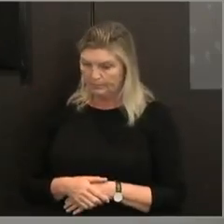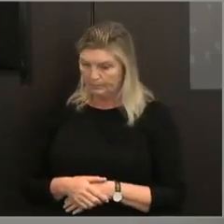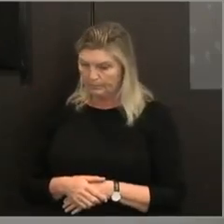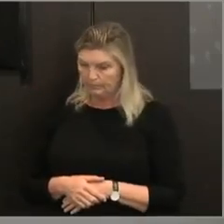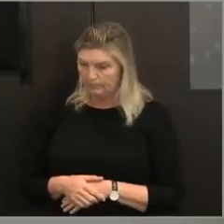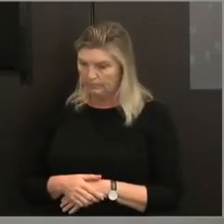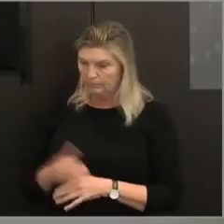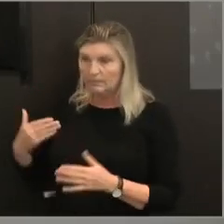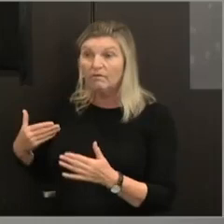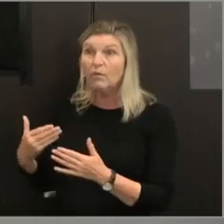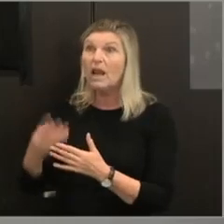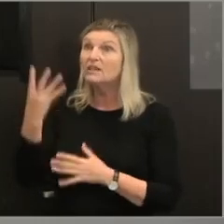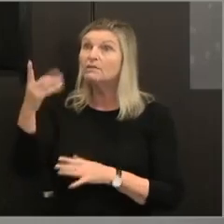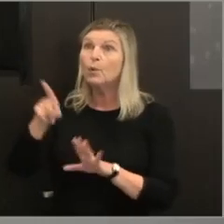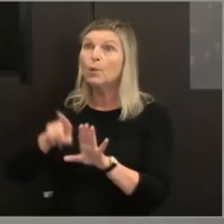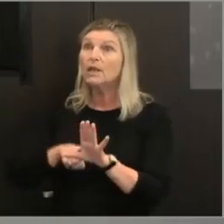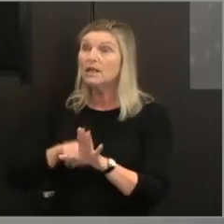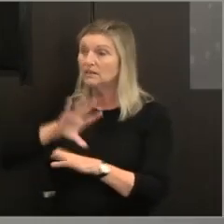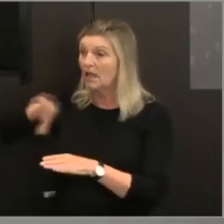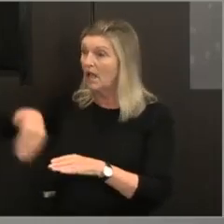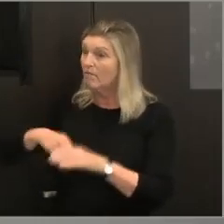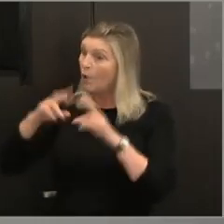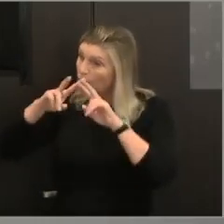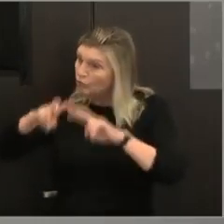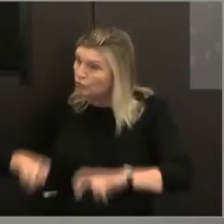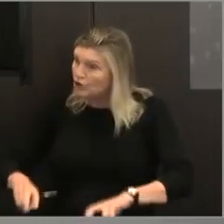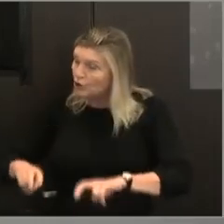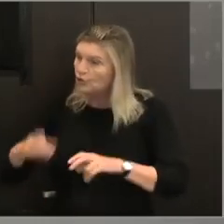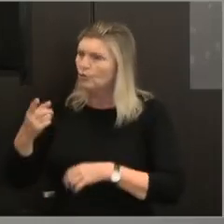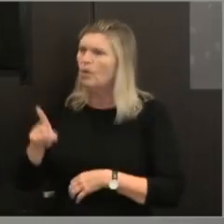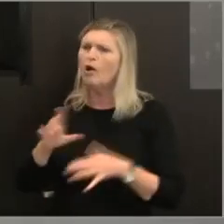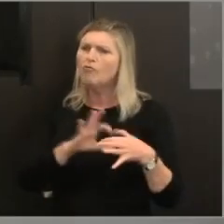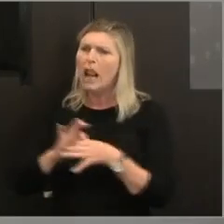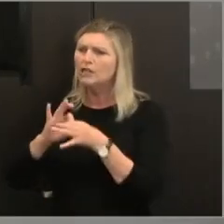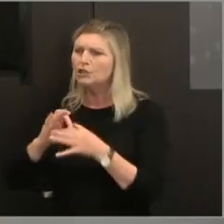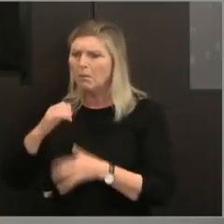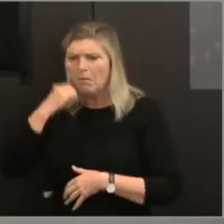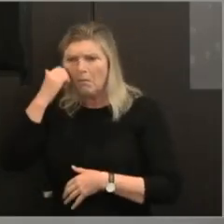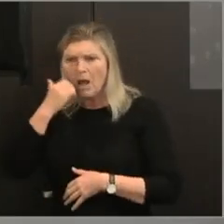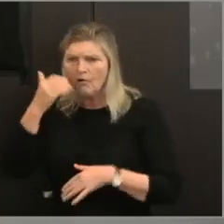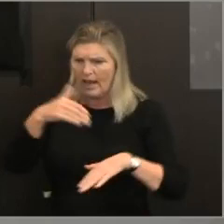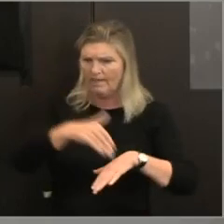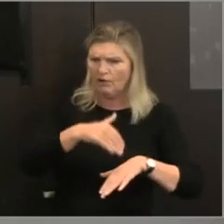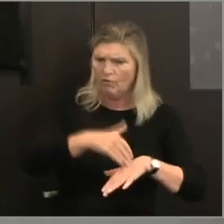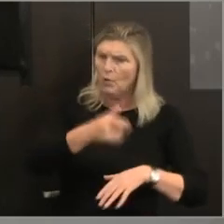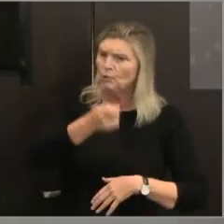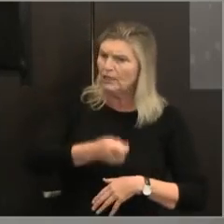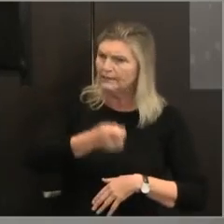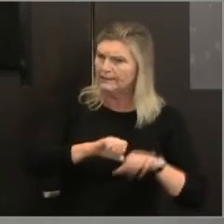Over the last 4 years, I've been involved in research on the relationship between Māori and the criminal justice